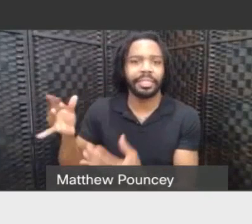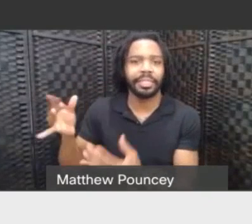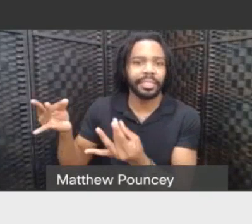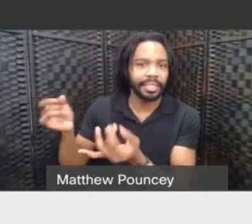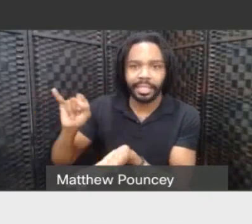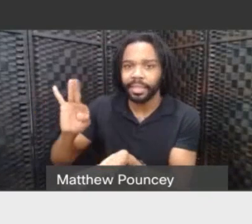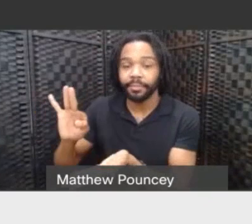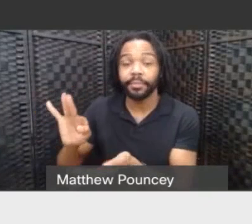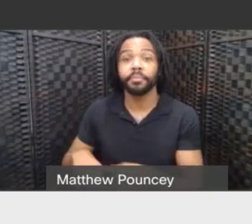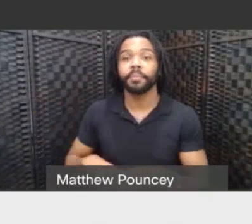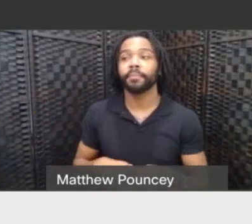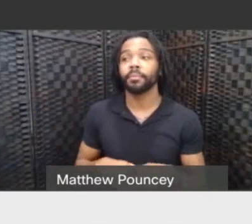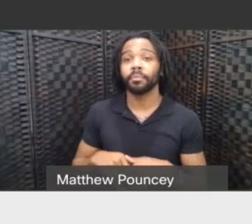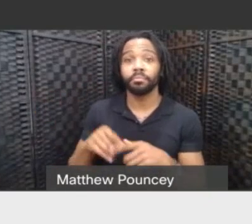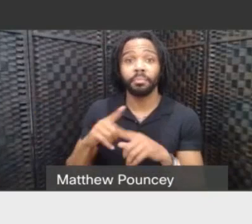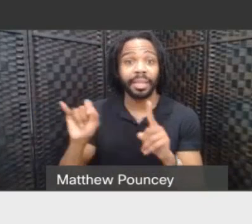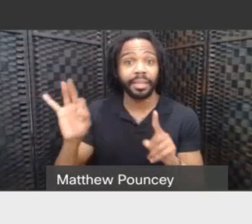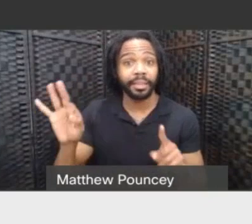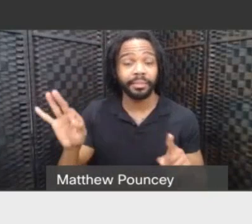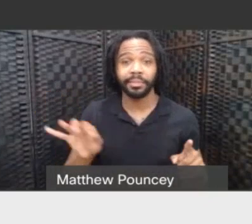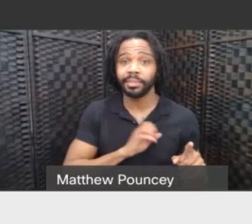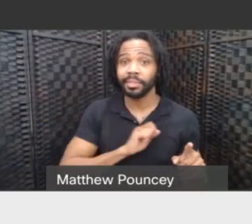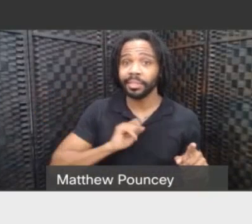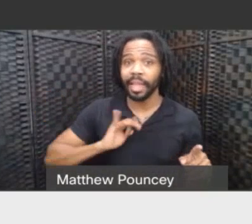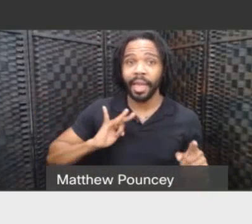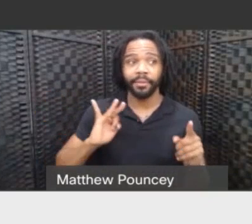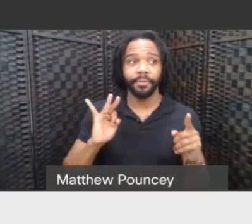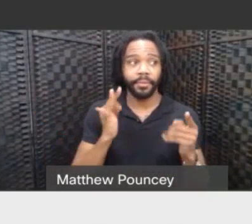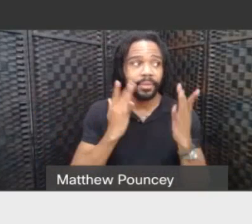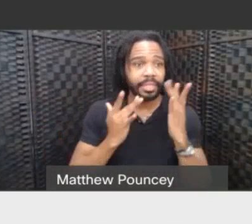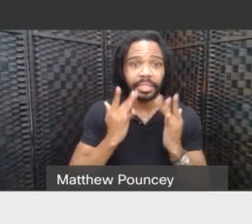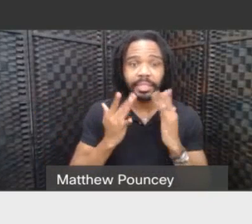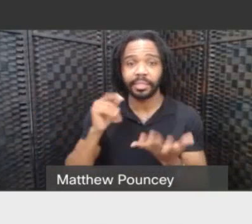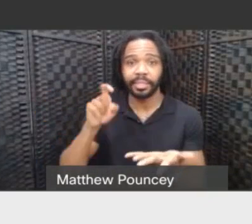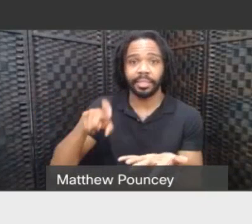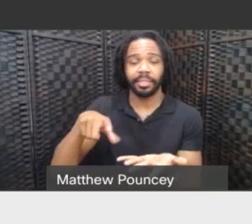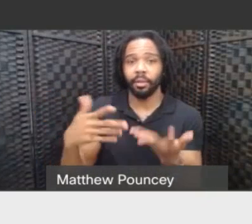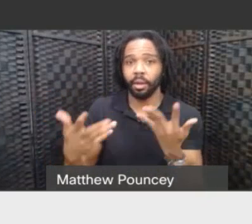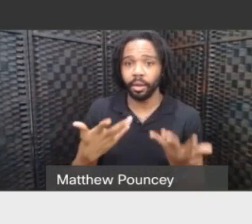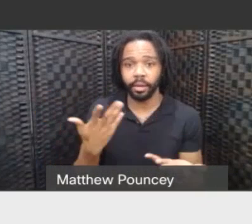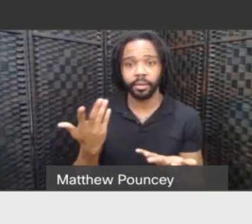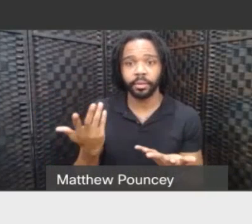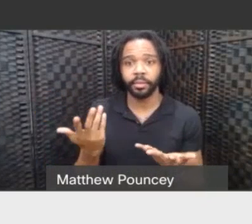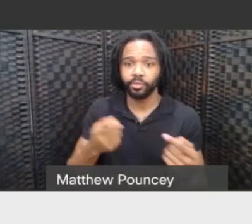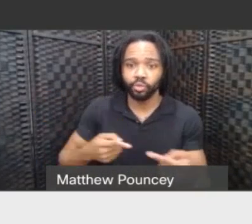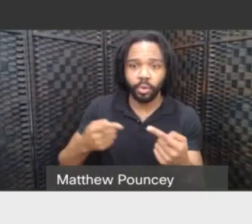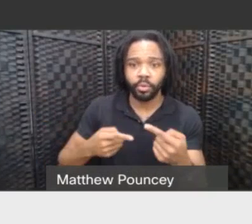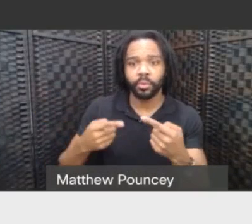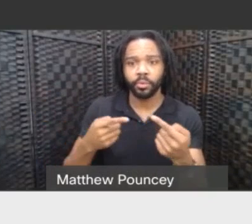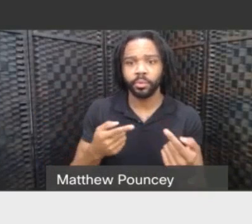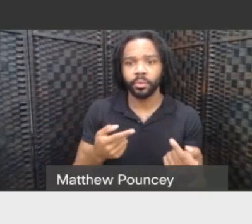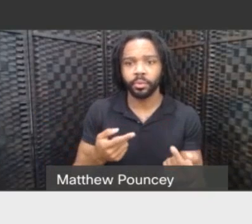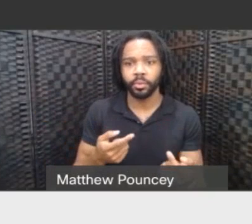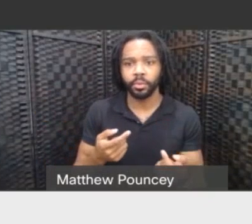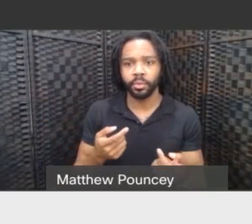levels are to, a level where you're unable to or having difficulty providing proper levels